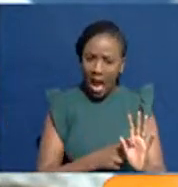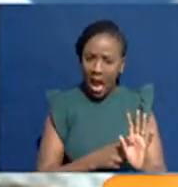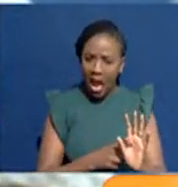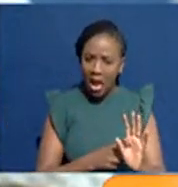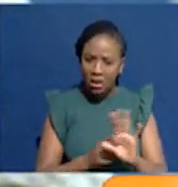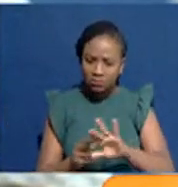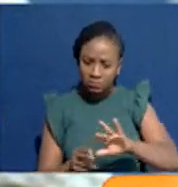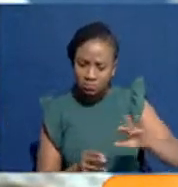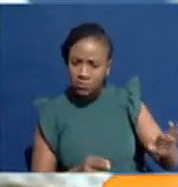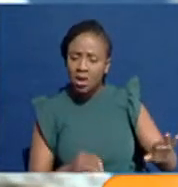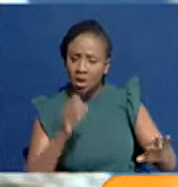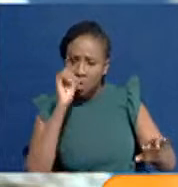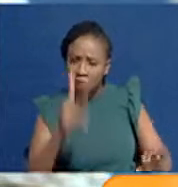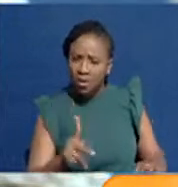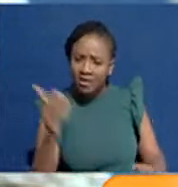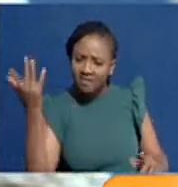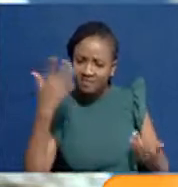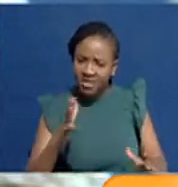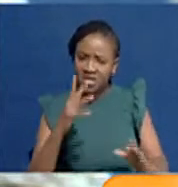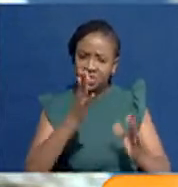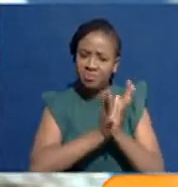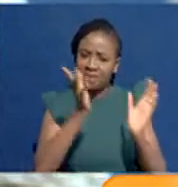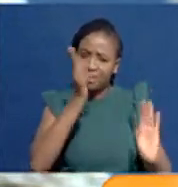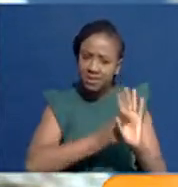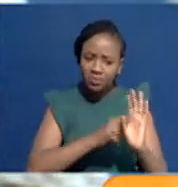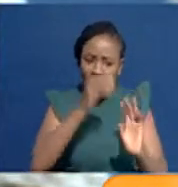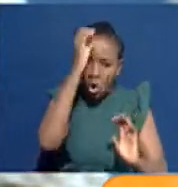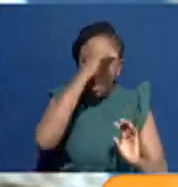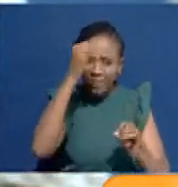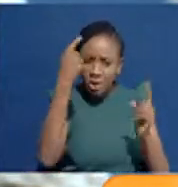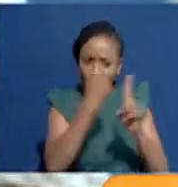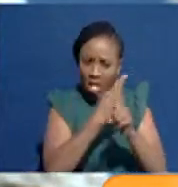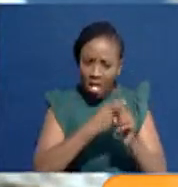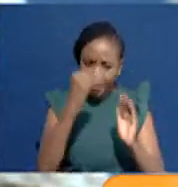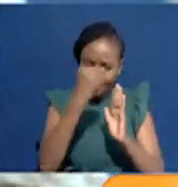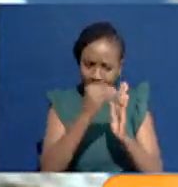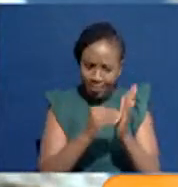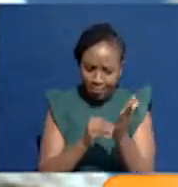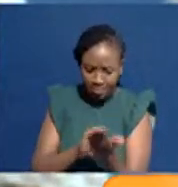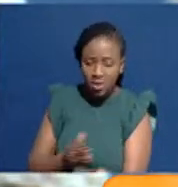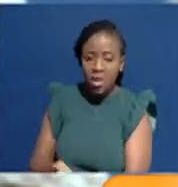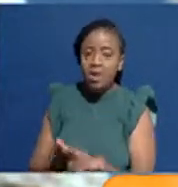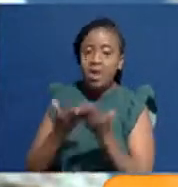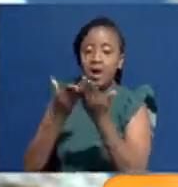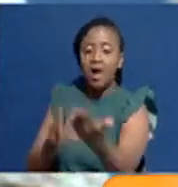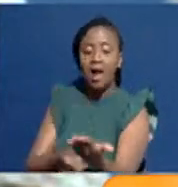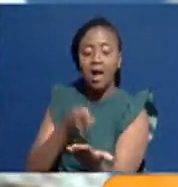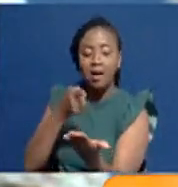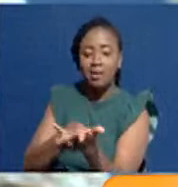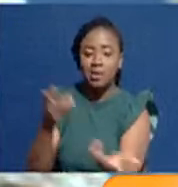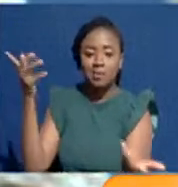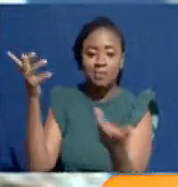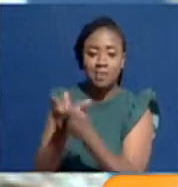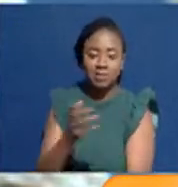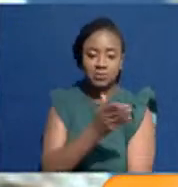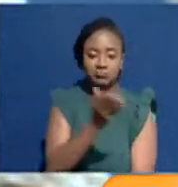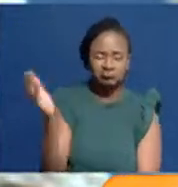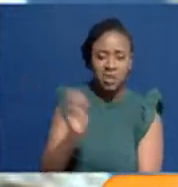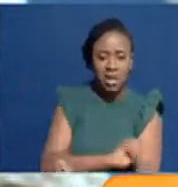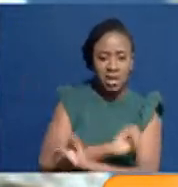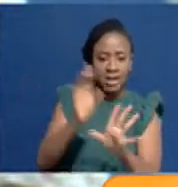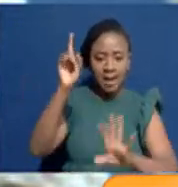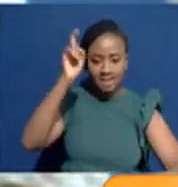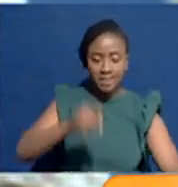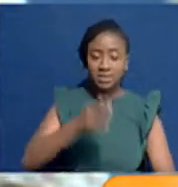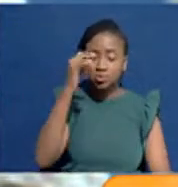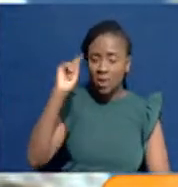the final position. And the only way the views of Kenyans can reflect, because we have seen those views. You people have covered those proceedings live. Kenyans have